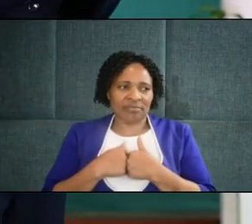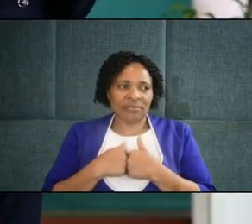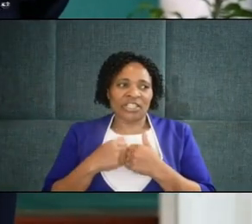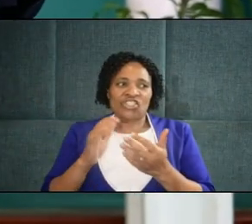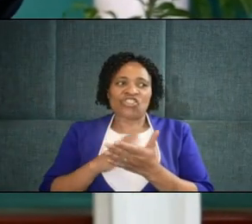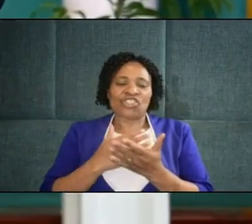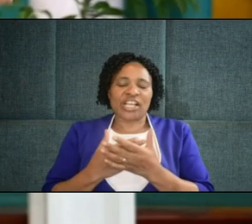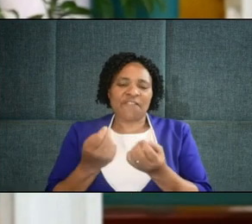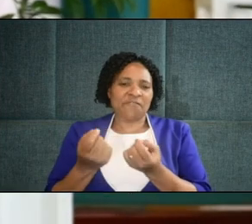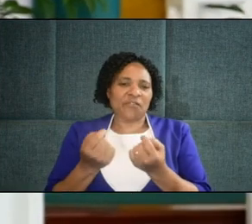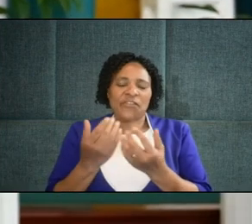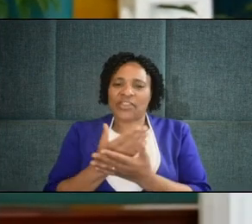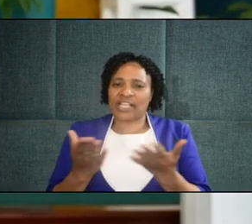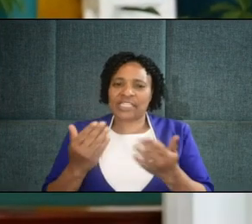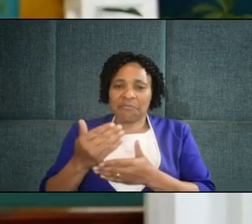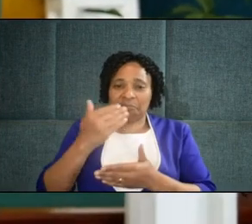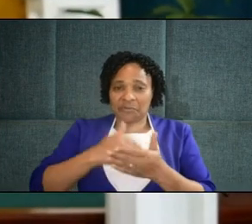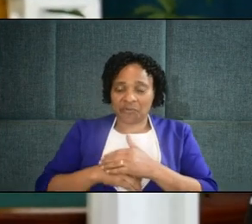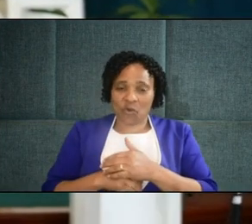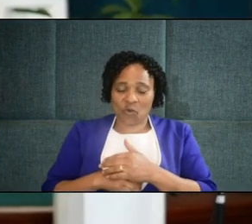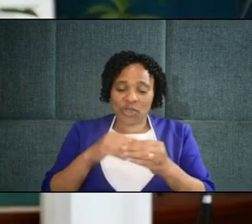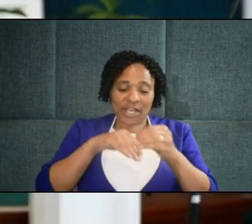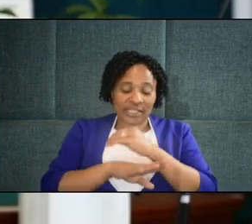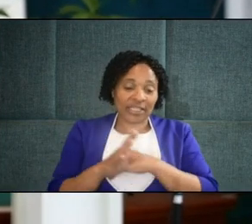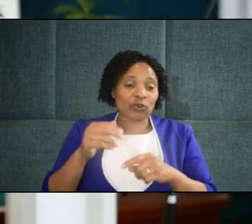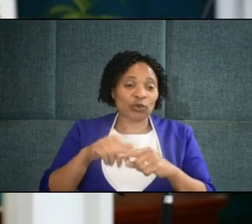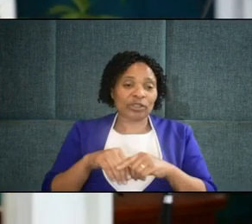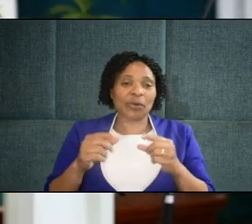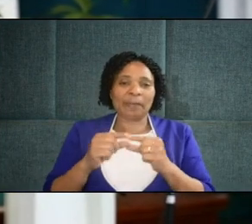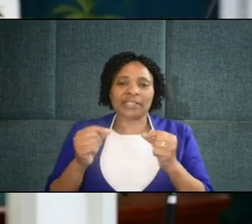share a few things with you before we get into the message today.